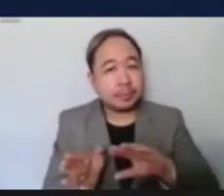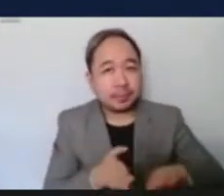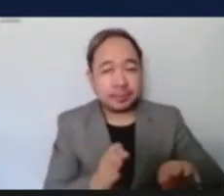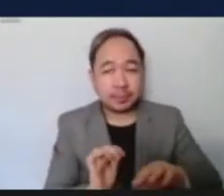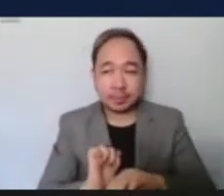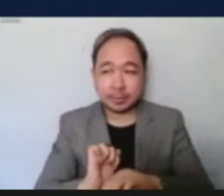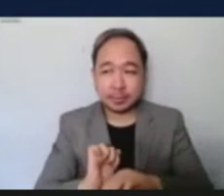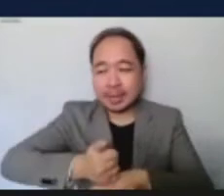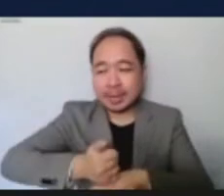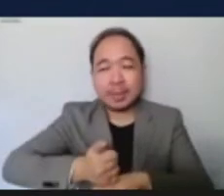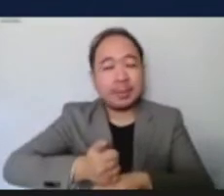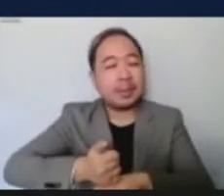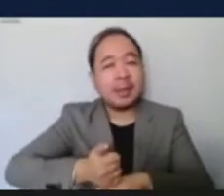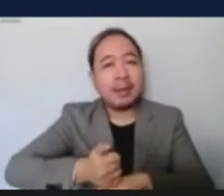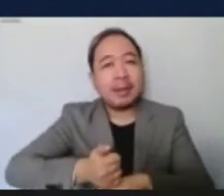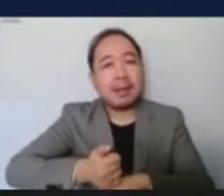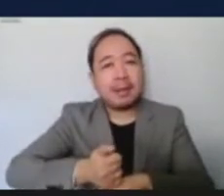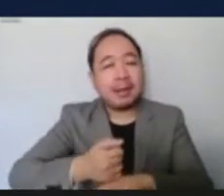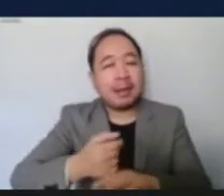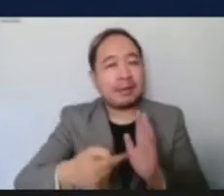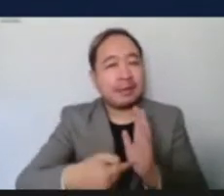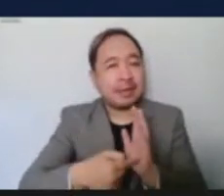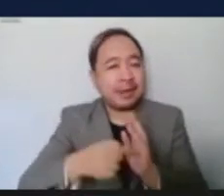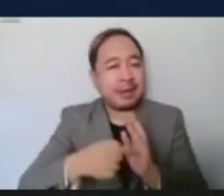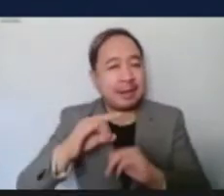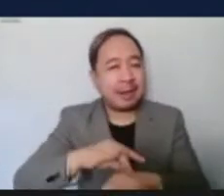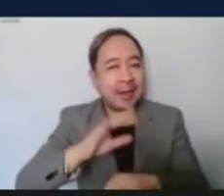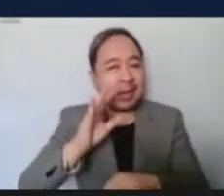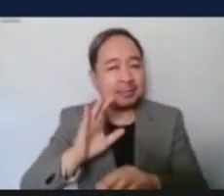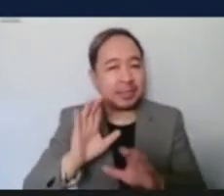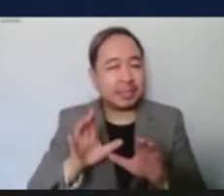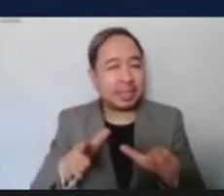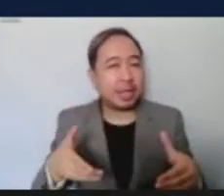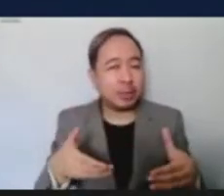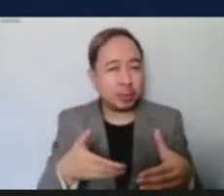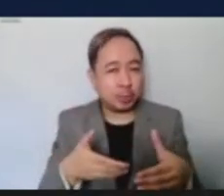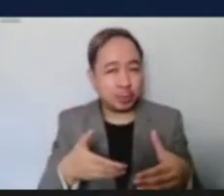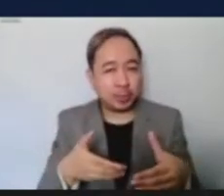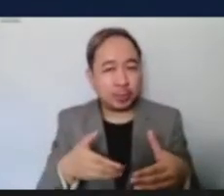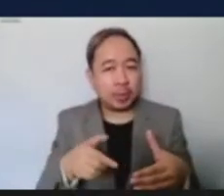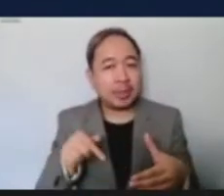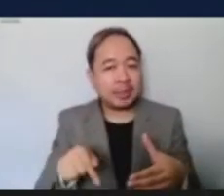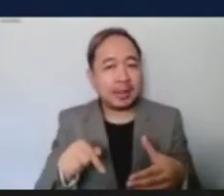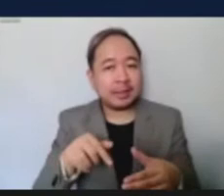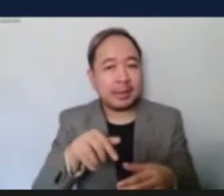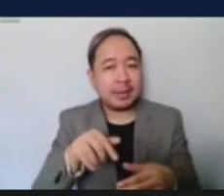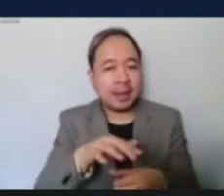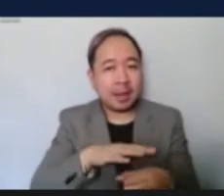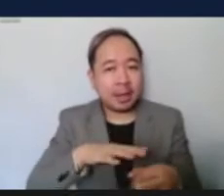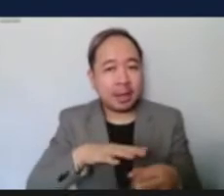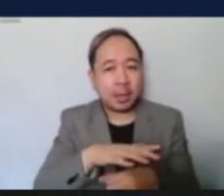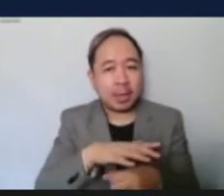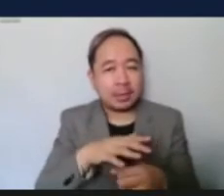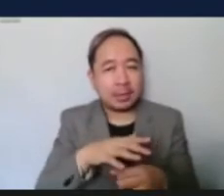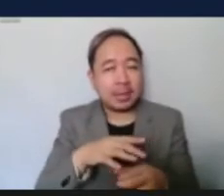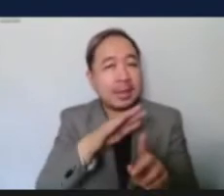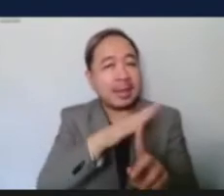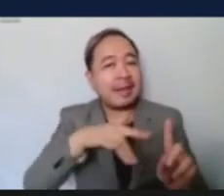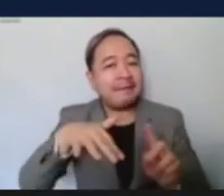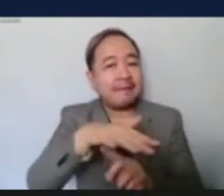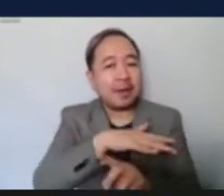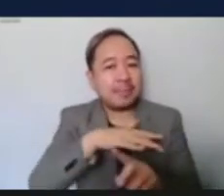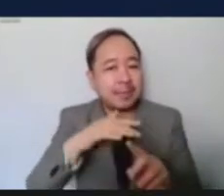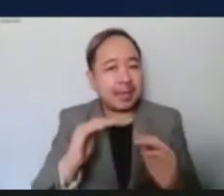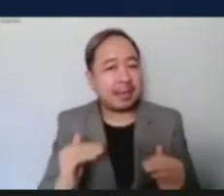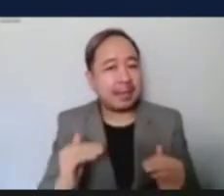expert group on empowerment and developing in farming cancer for development respond to this call